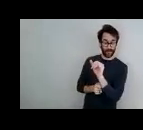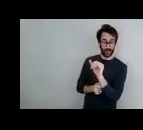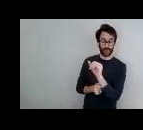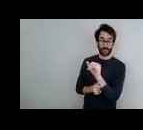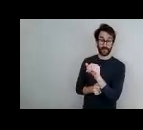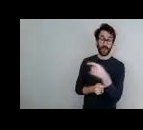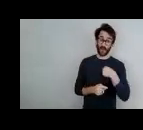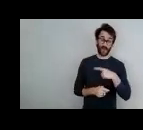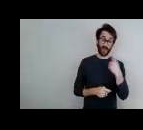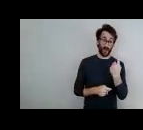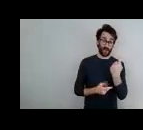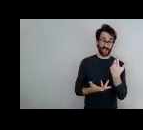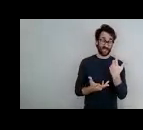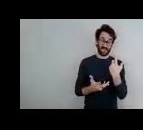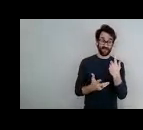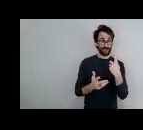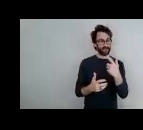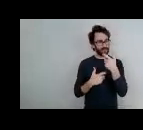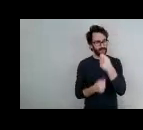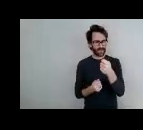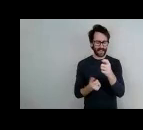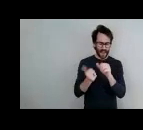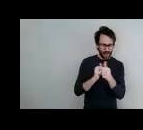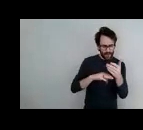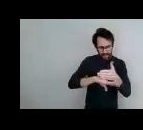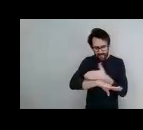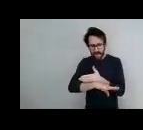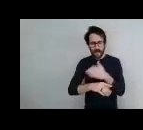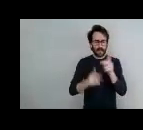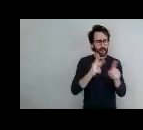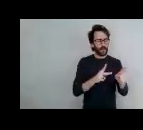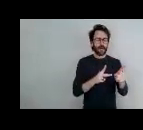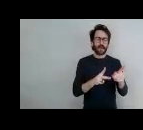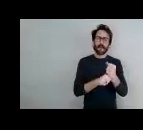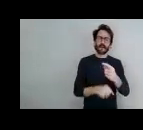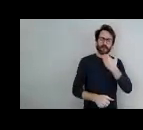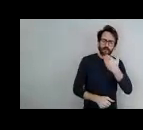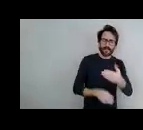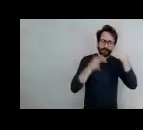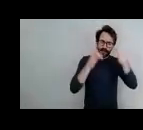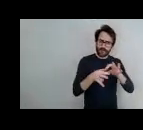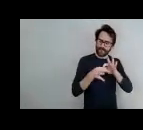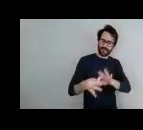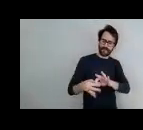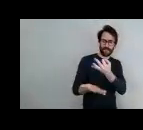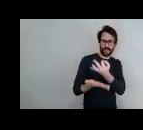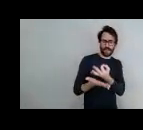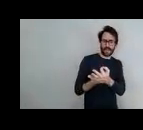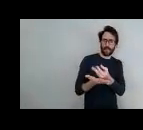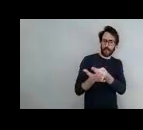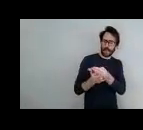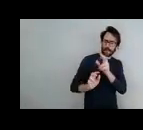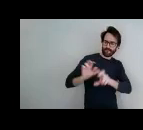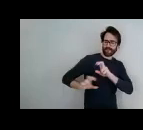those barriers that Canadians face with making good financial decisions. So as a regulator,